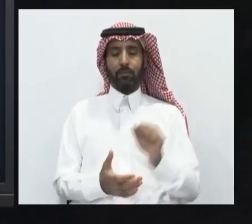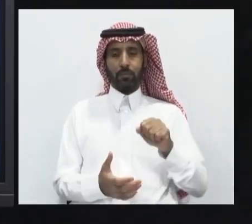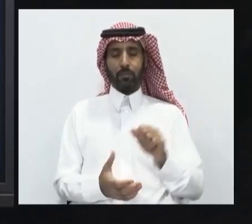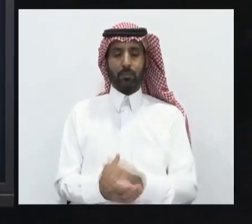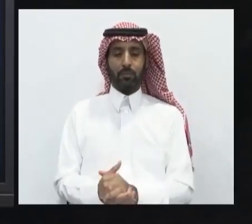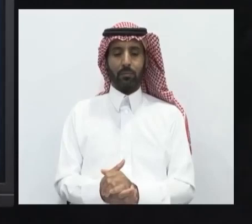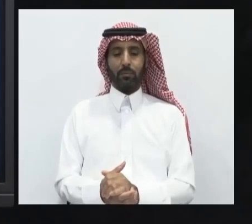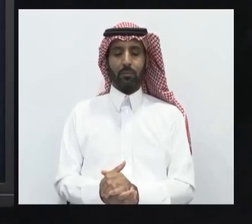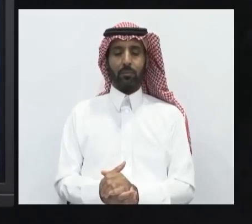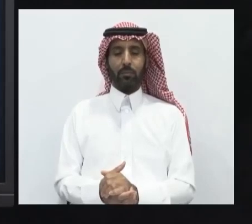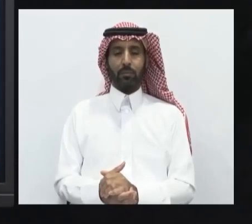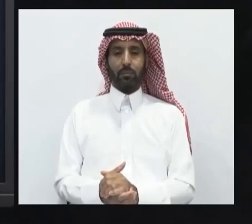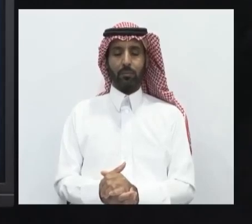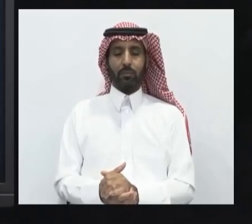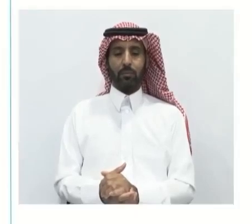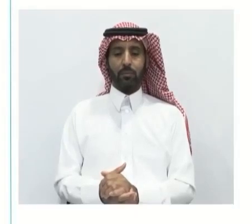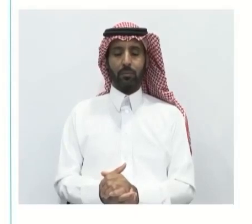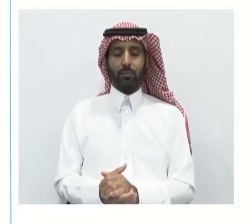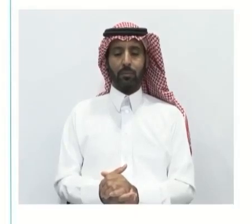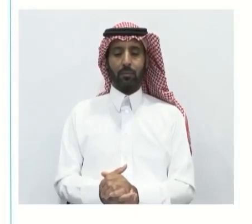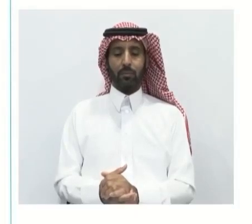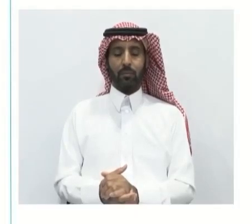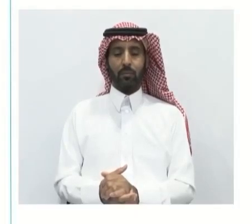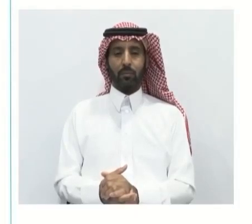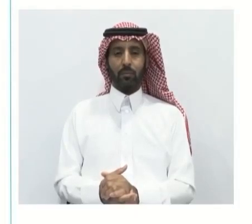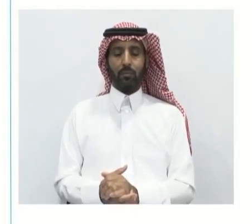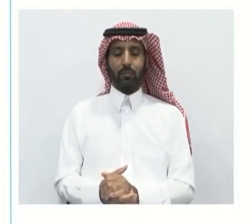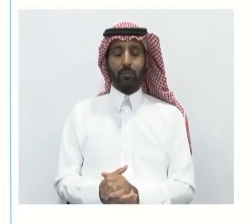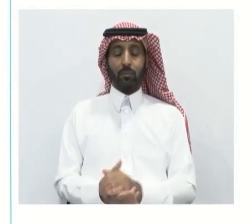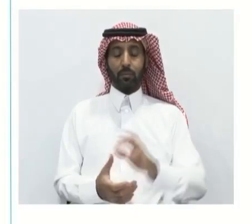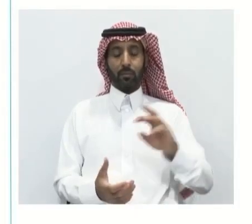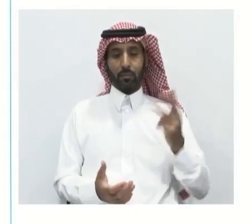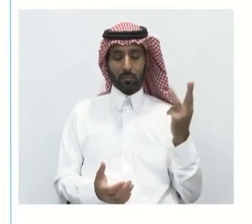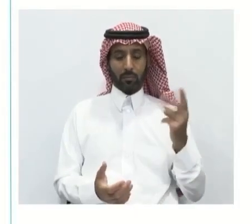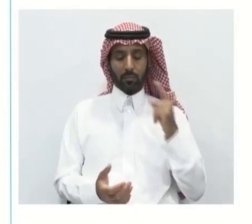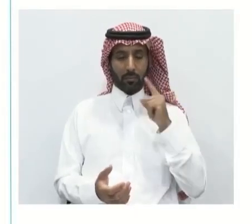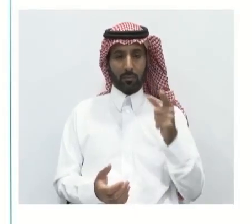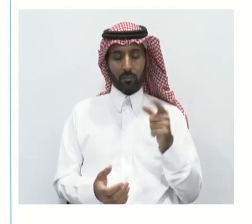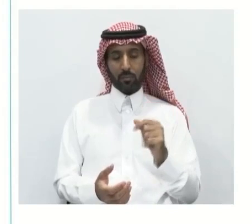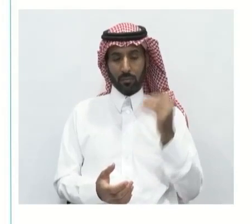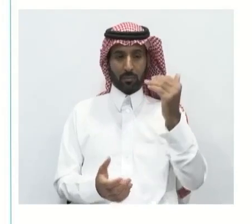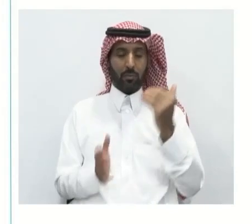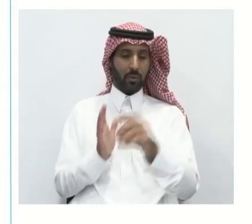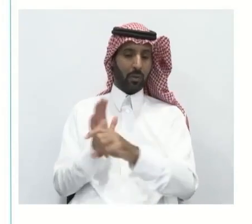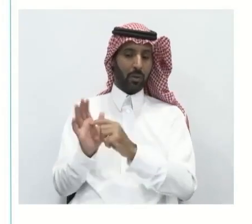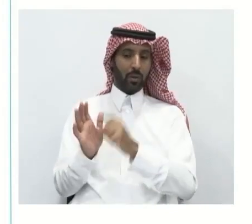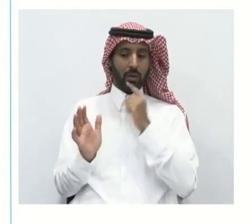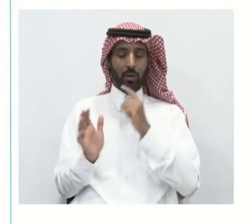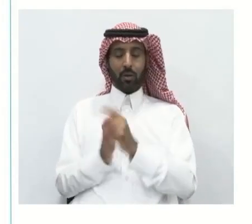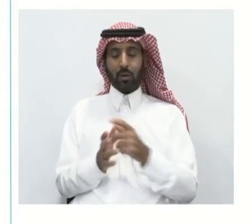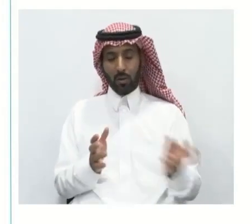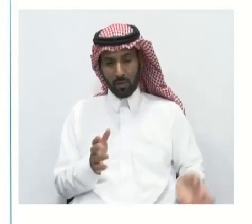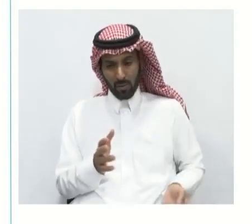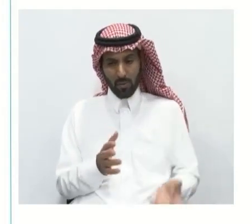correct. You nod your head up and down. The third one here in the second article, the case of the bowling alley